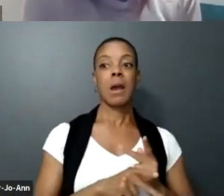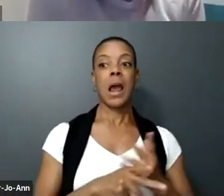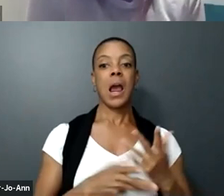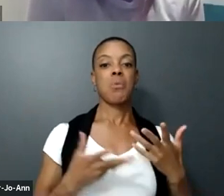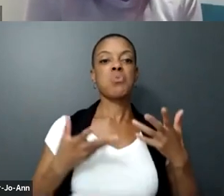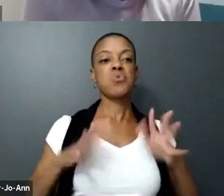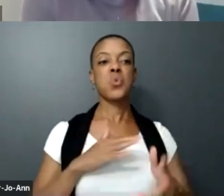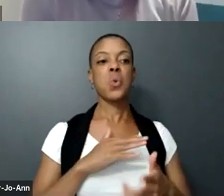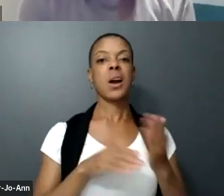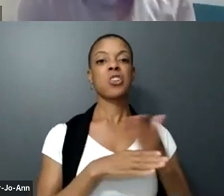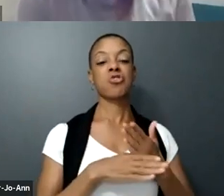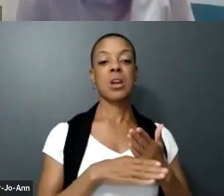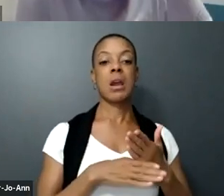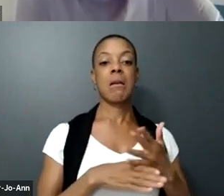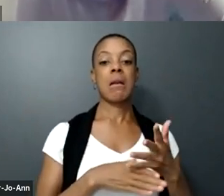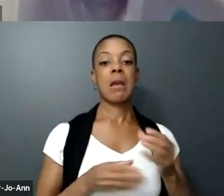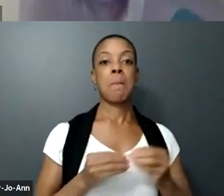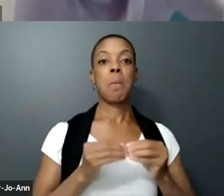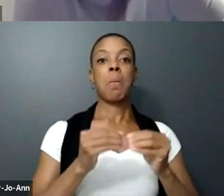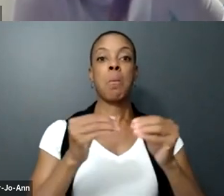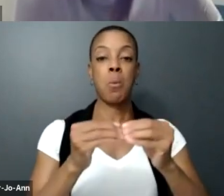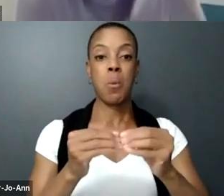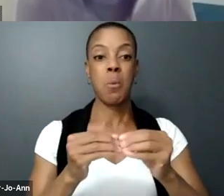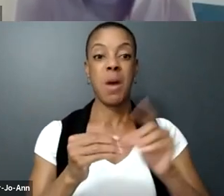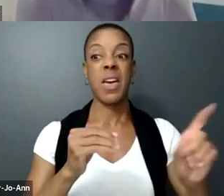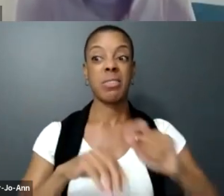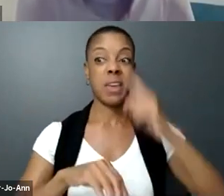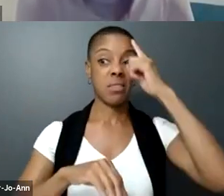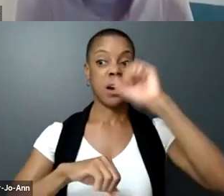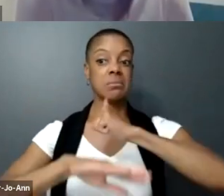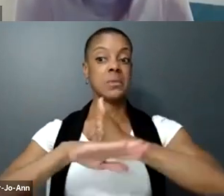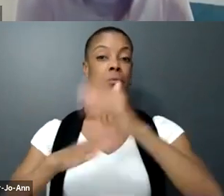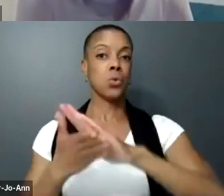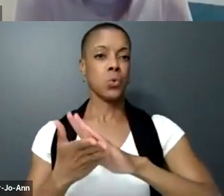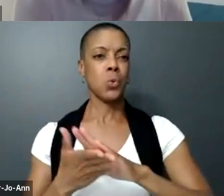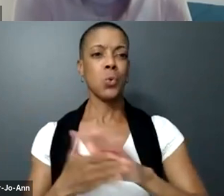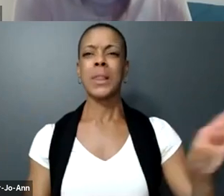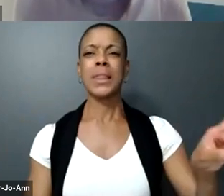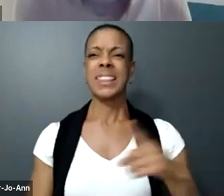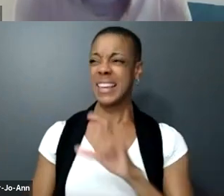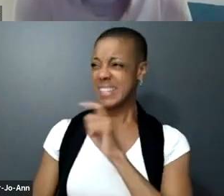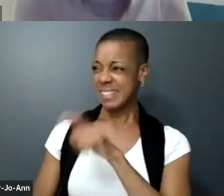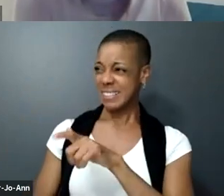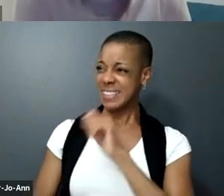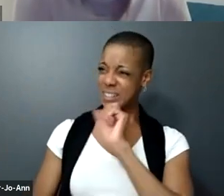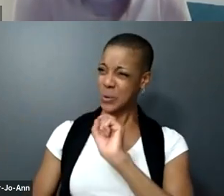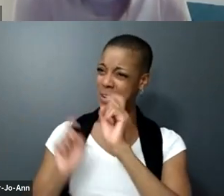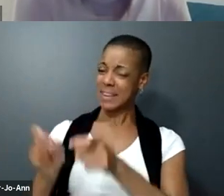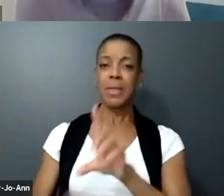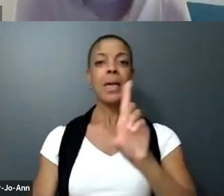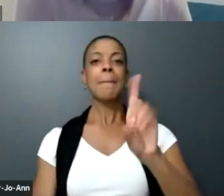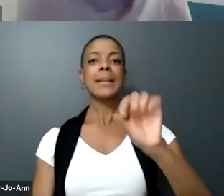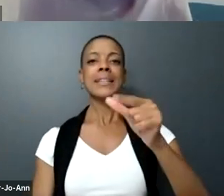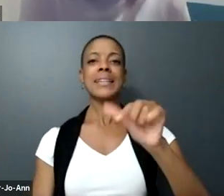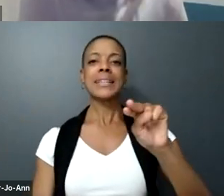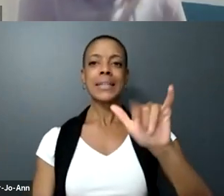agenda around these schools. And then one kid said to me, well, they didn't treat your people well in the schools. They didn't give them dignity like we receive